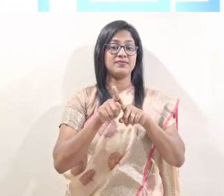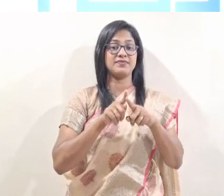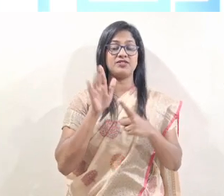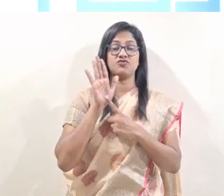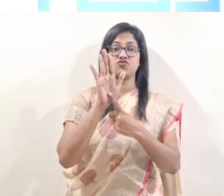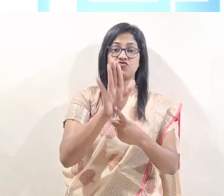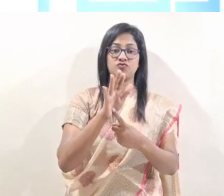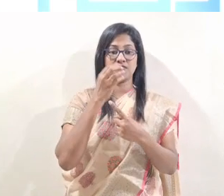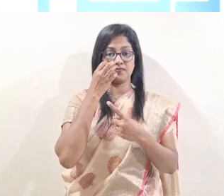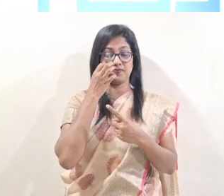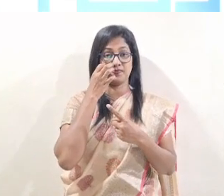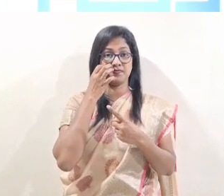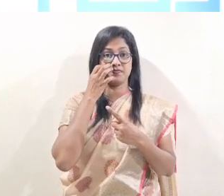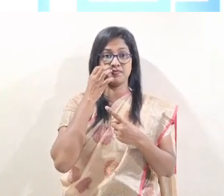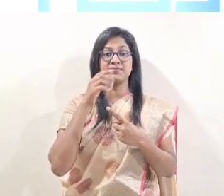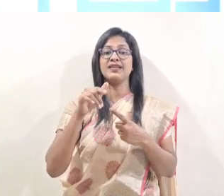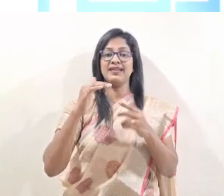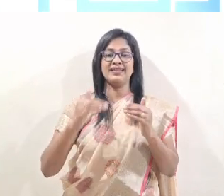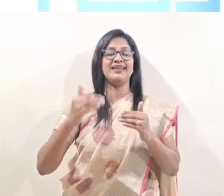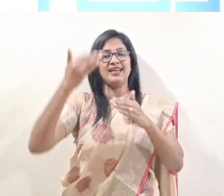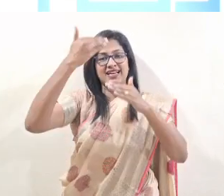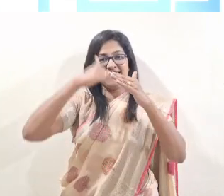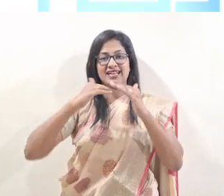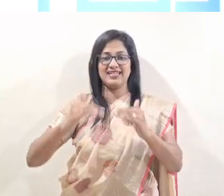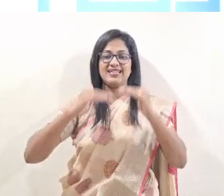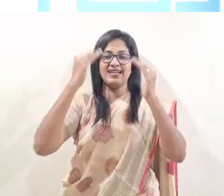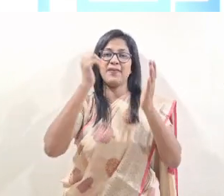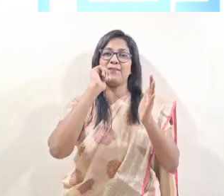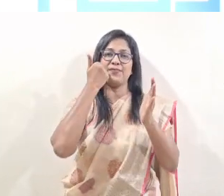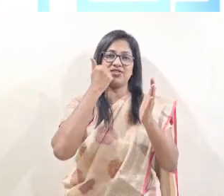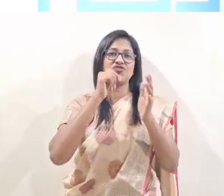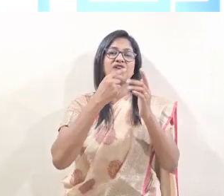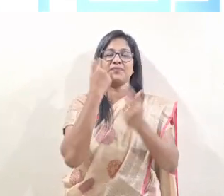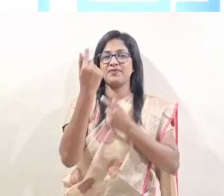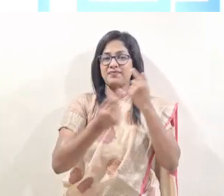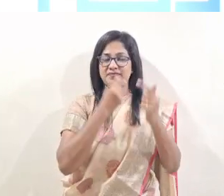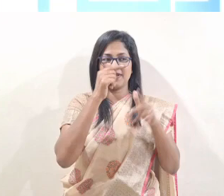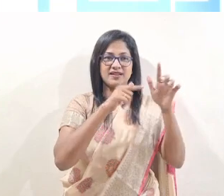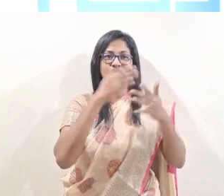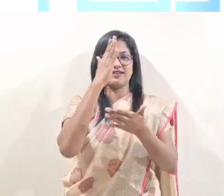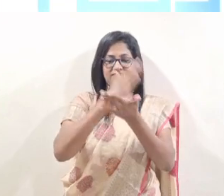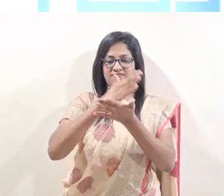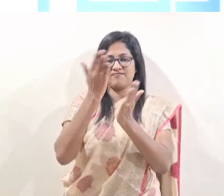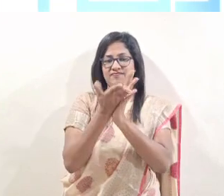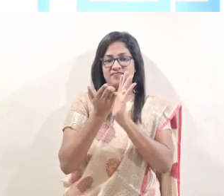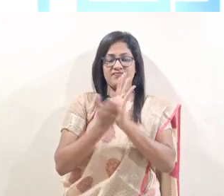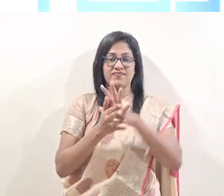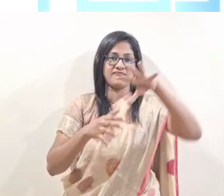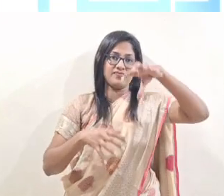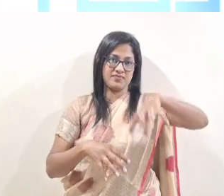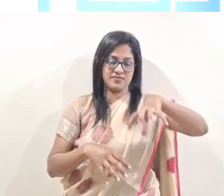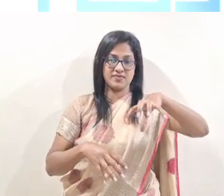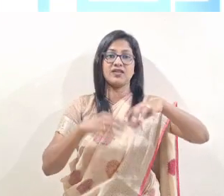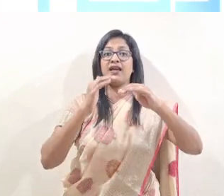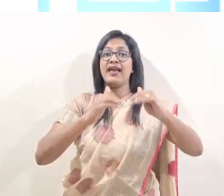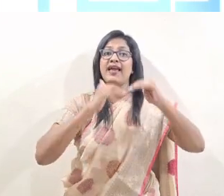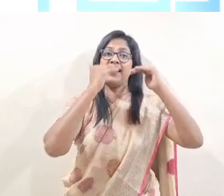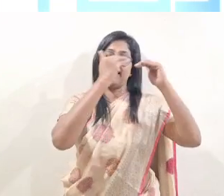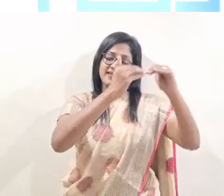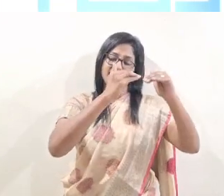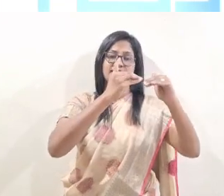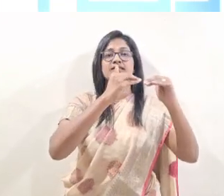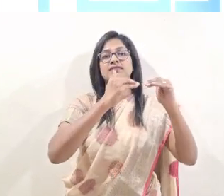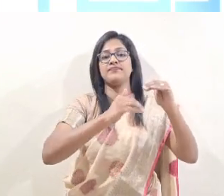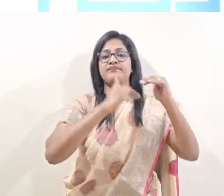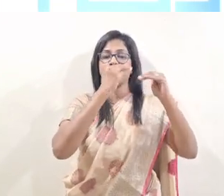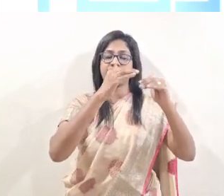I want to show is an elevated station. So this is Punjabi Bagh intersection. We already had an elevated station built